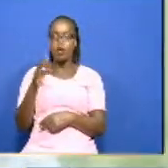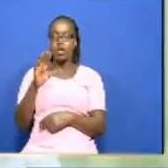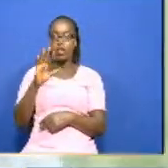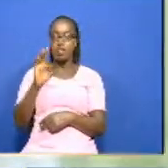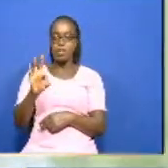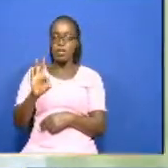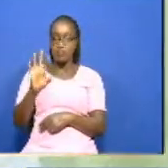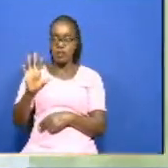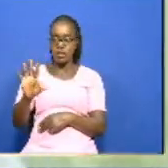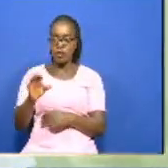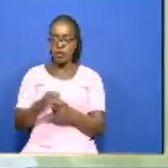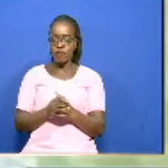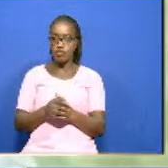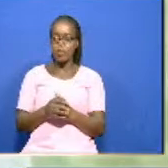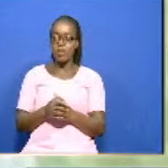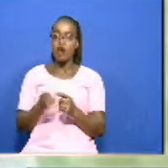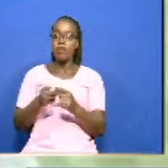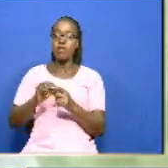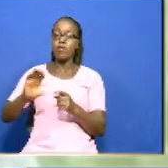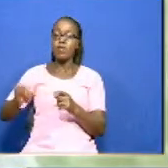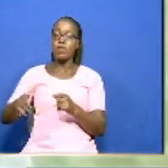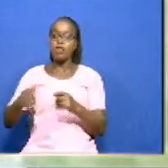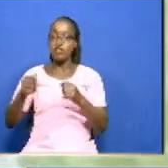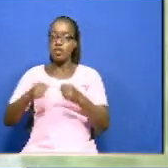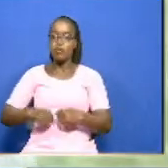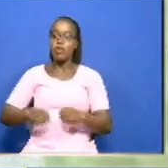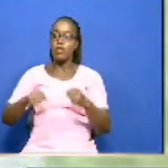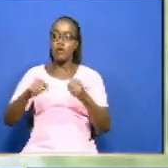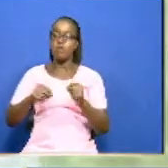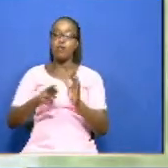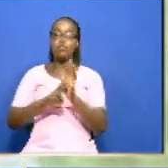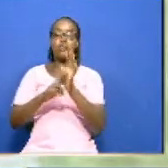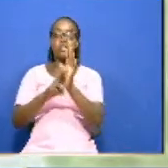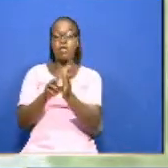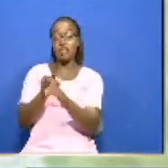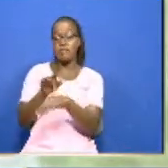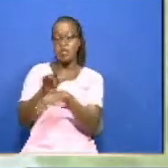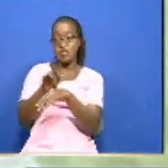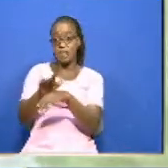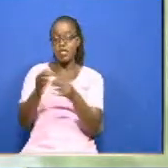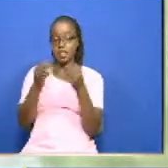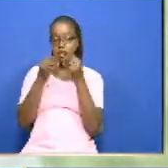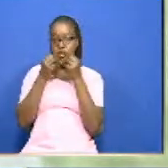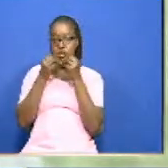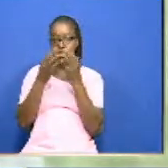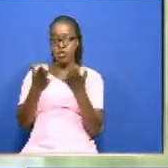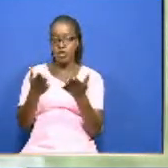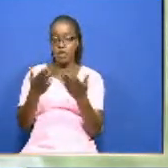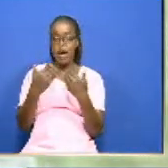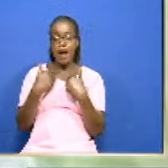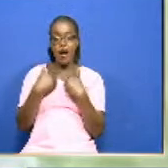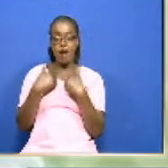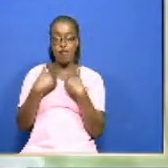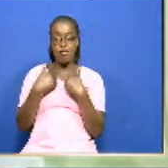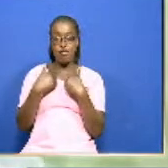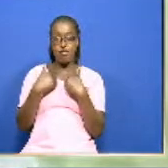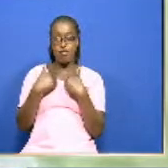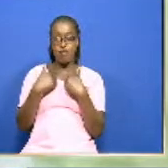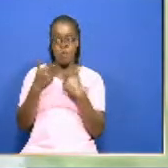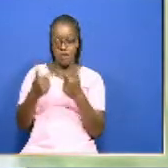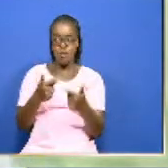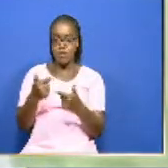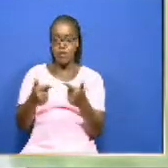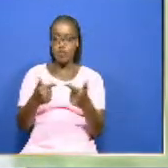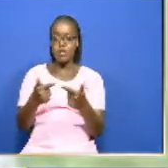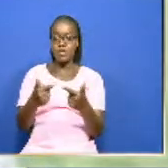4,135. Take note that it is from the counties that they presented this information, and therefore, as a procedure,